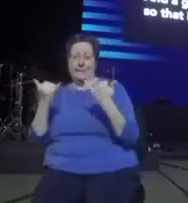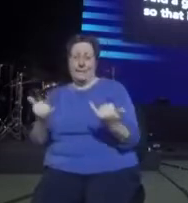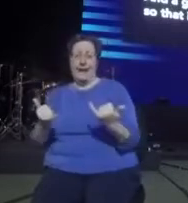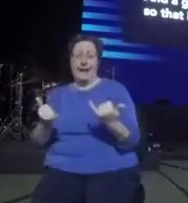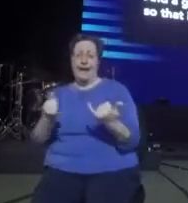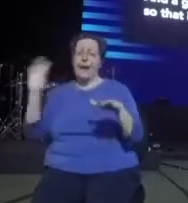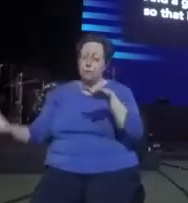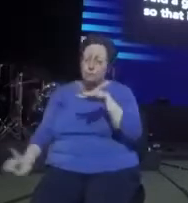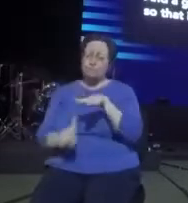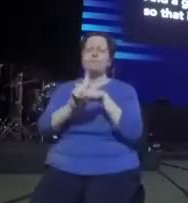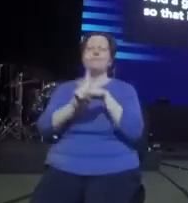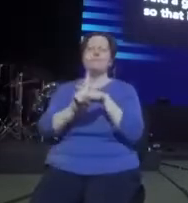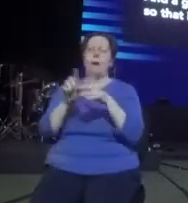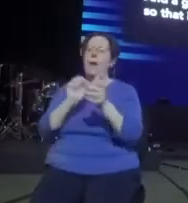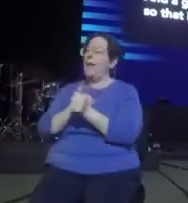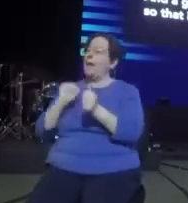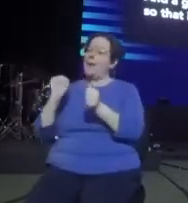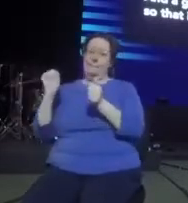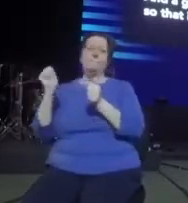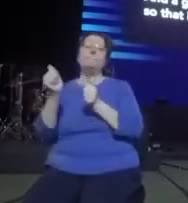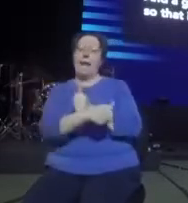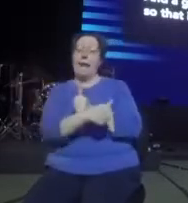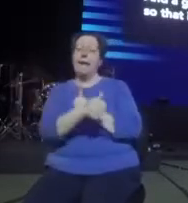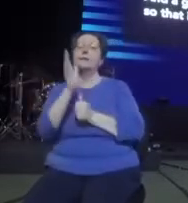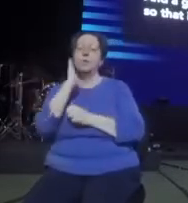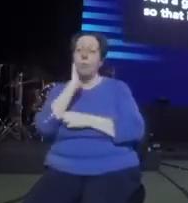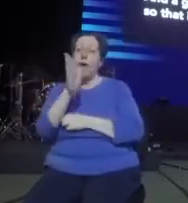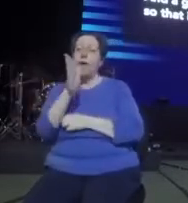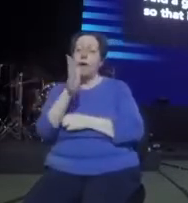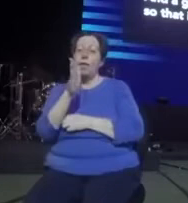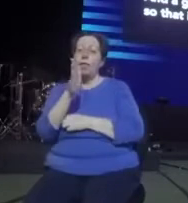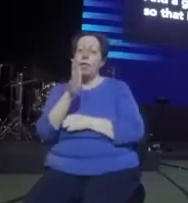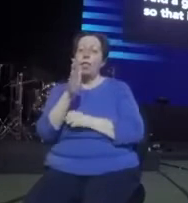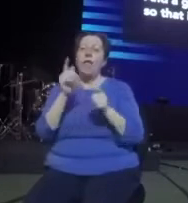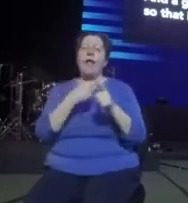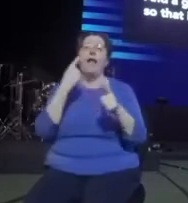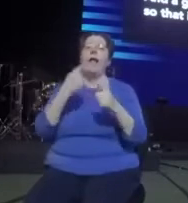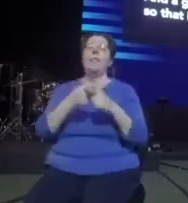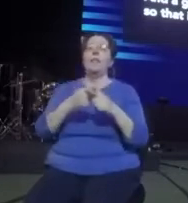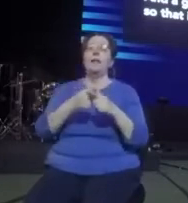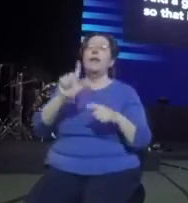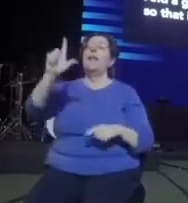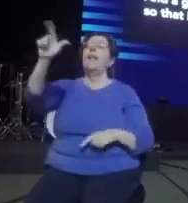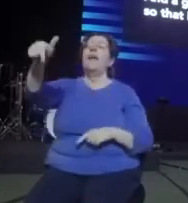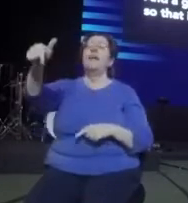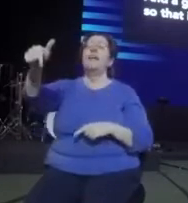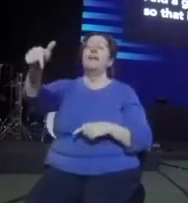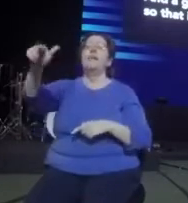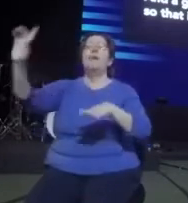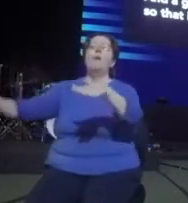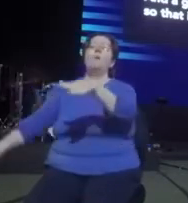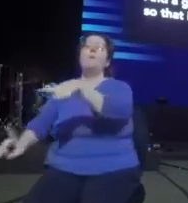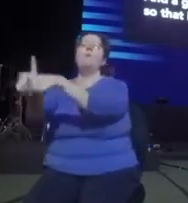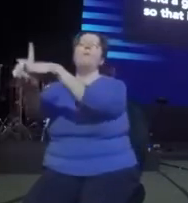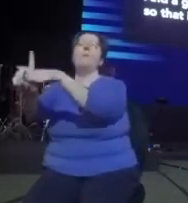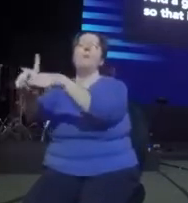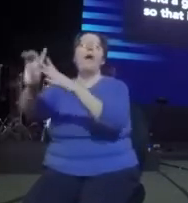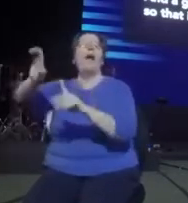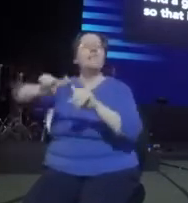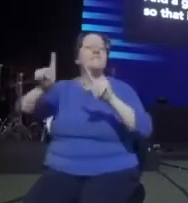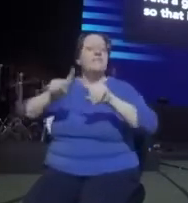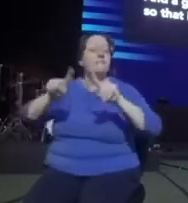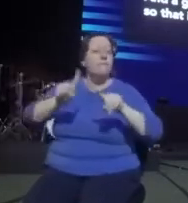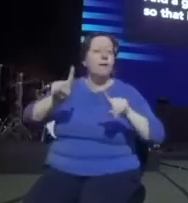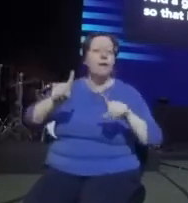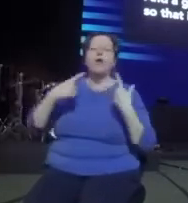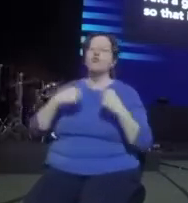will come, it will pass. Hear me now, what I'm going to say. And then there will be another one that comes after that, all trying